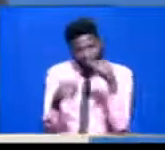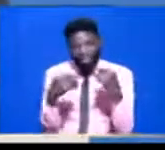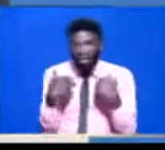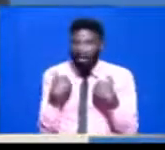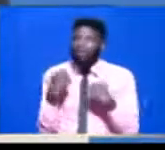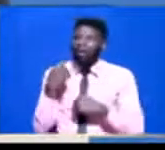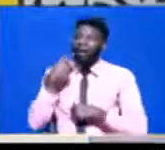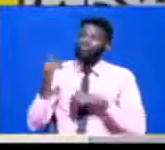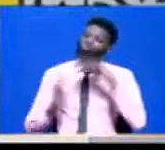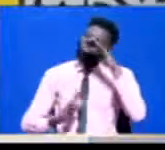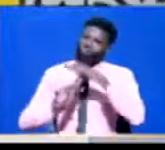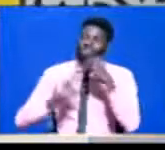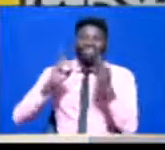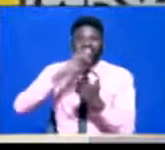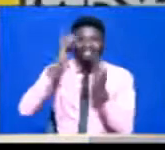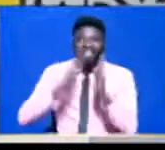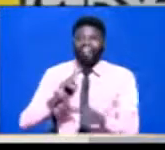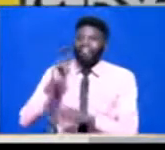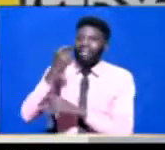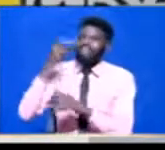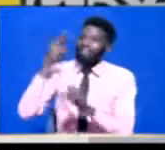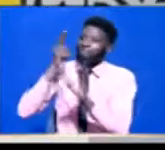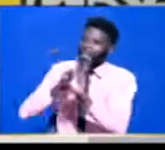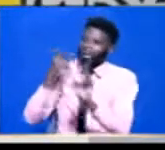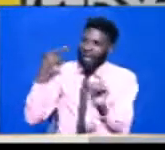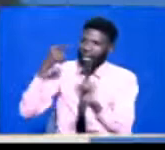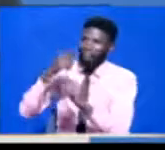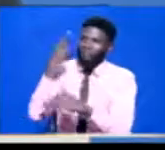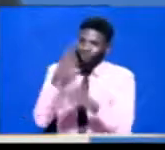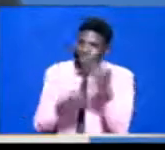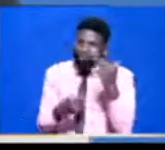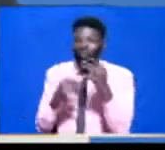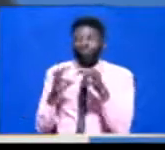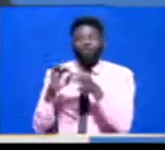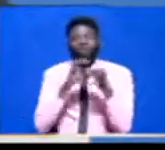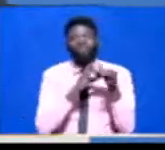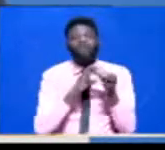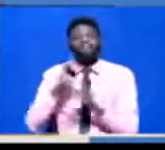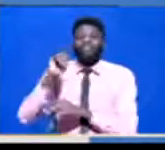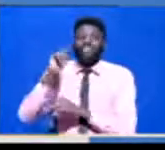Kenyan designers participate, was aimed to generate a collaborative Kenyan national attire.